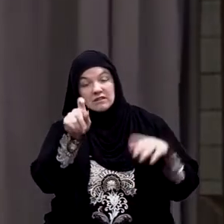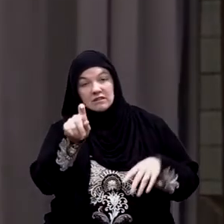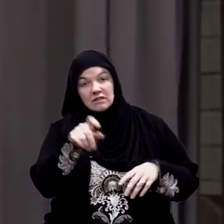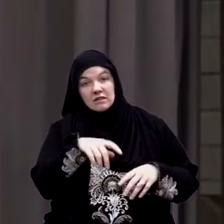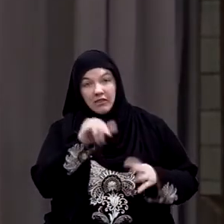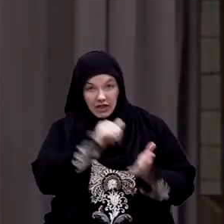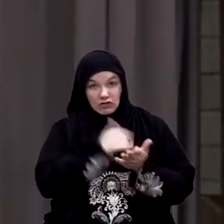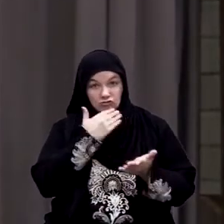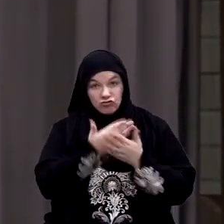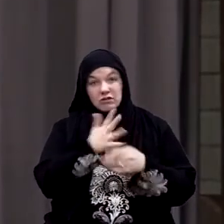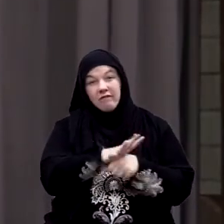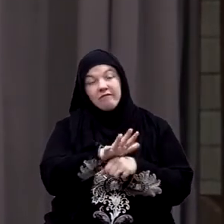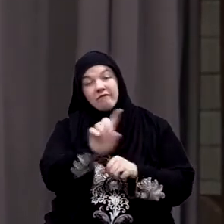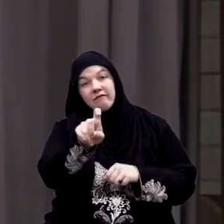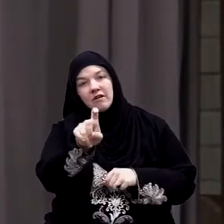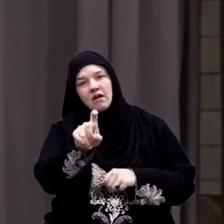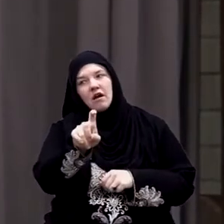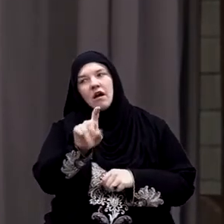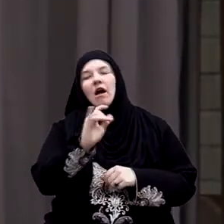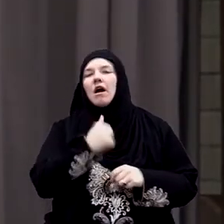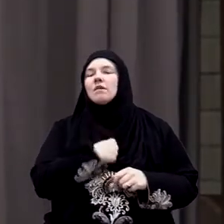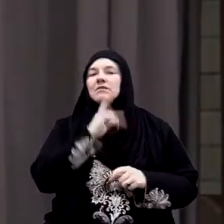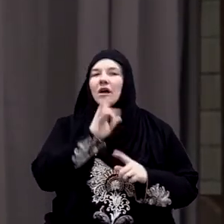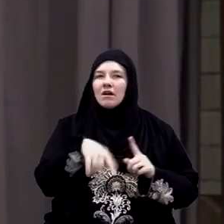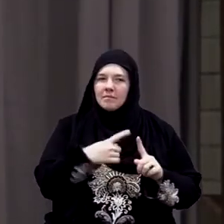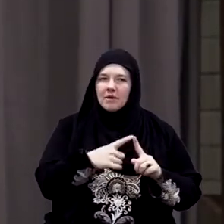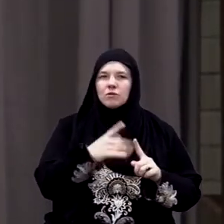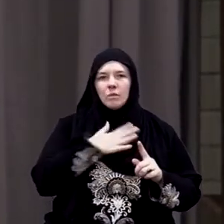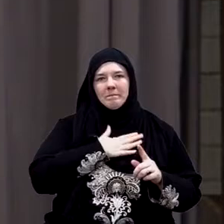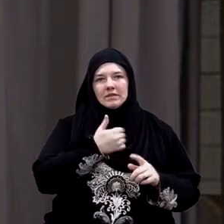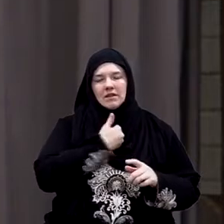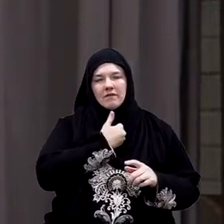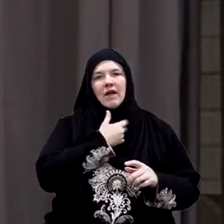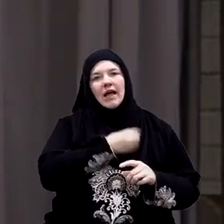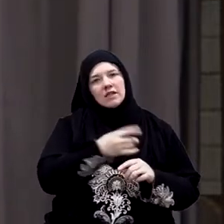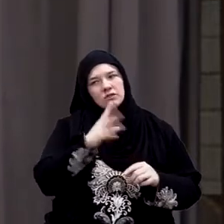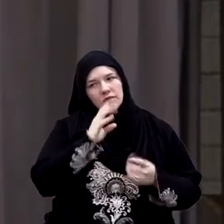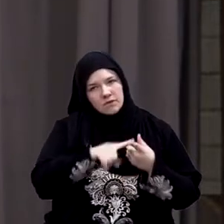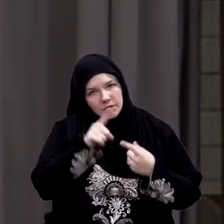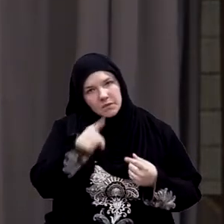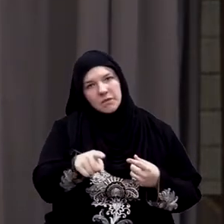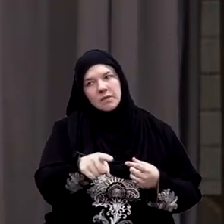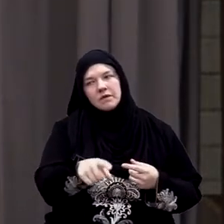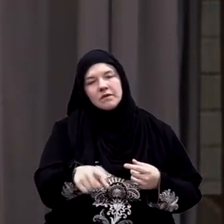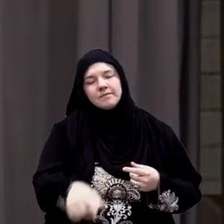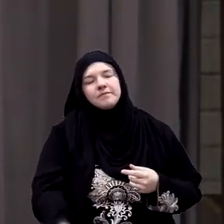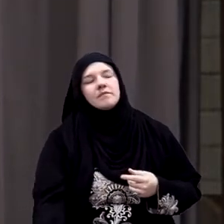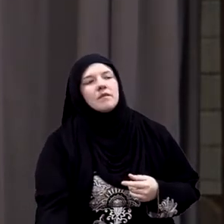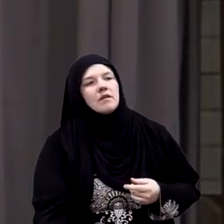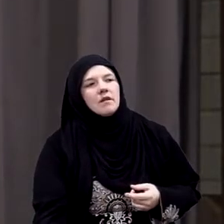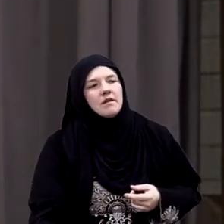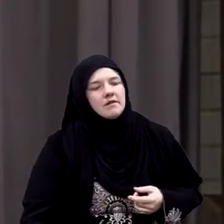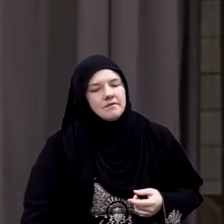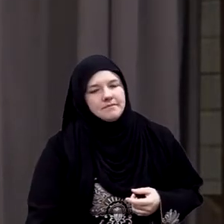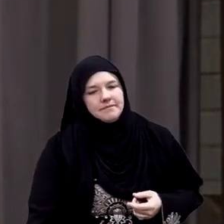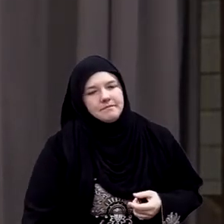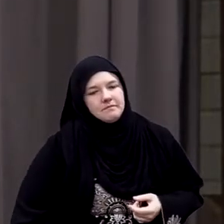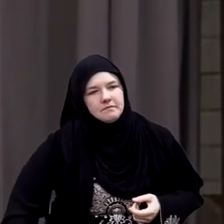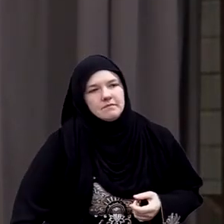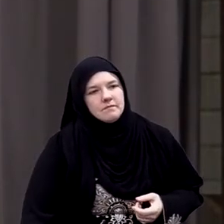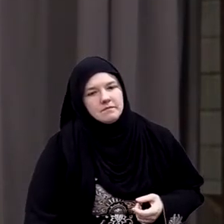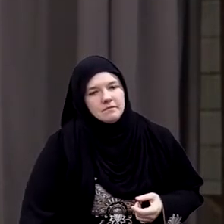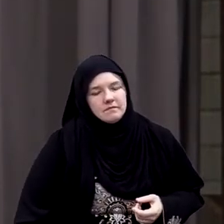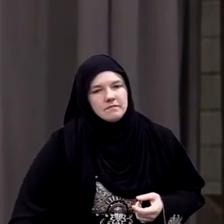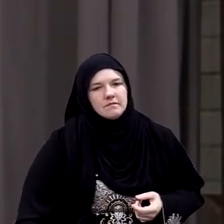think you should be doing? I am talking to myself and to you, because it is whoever is